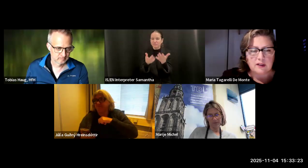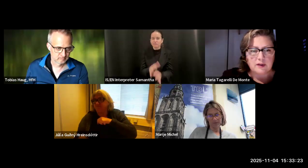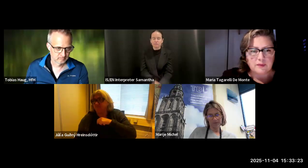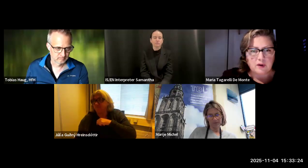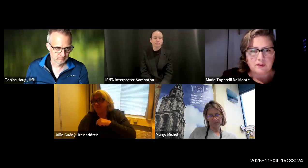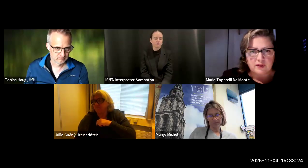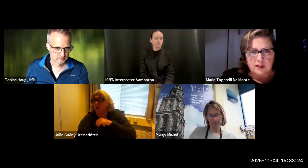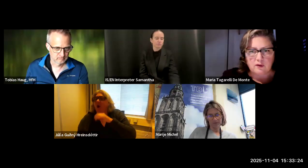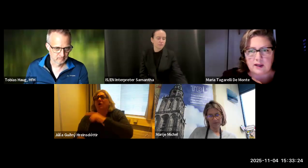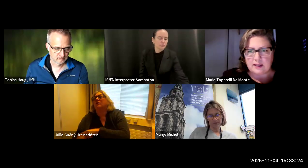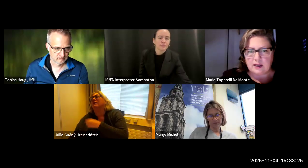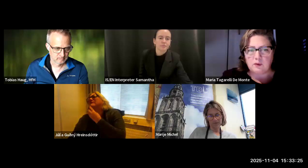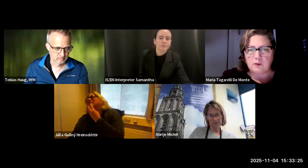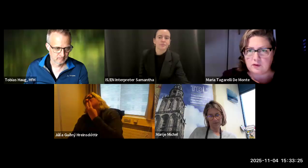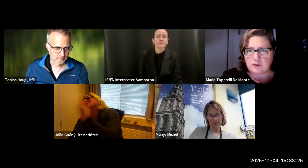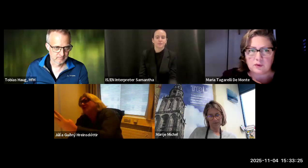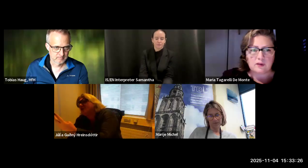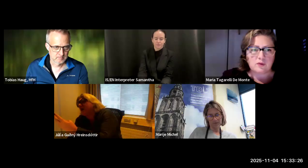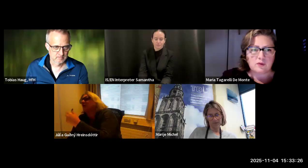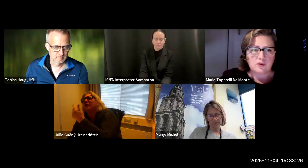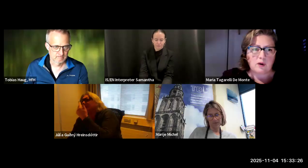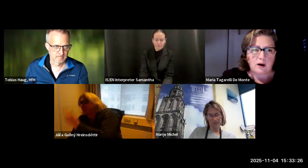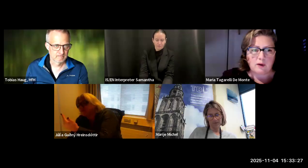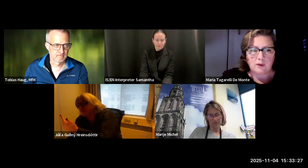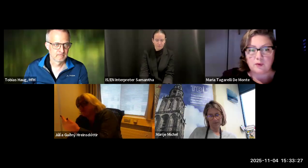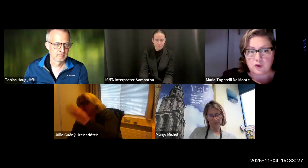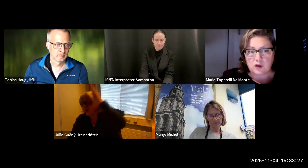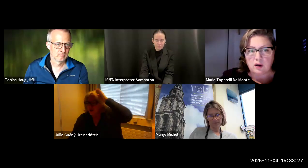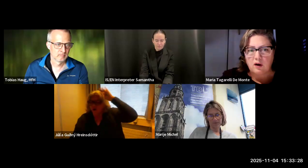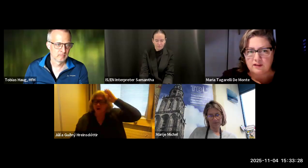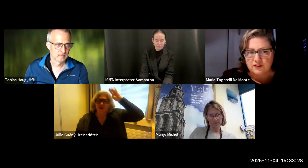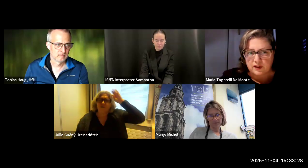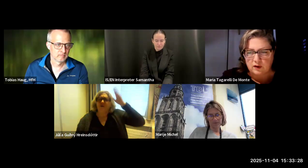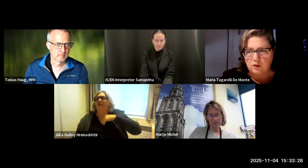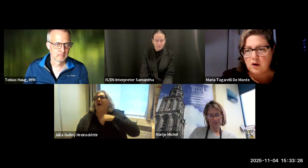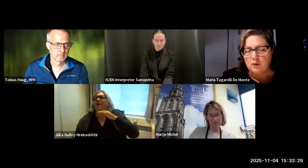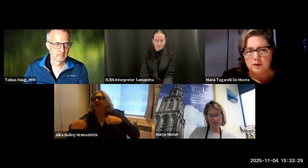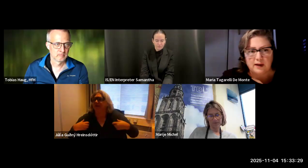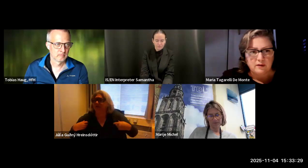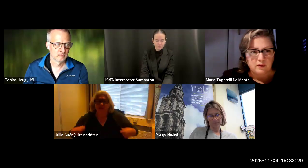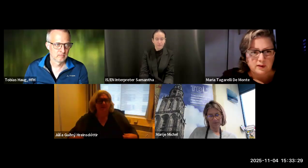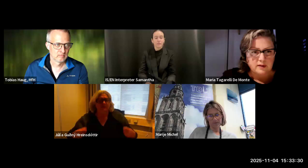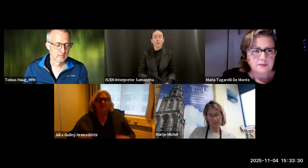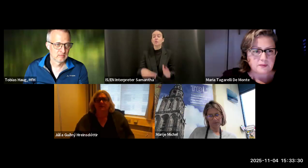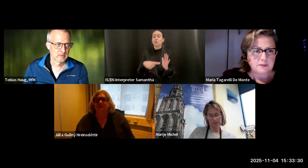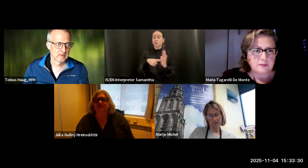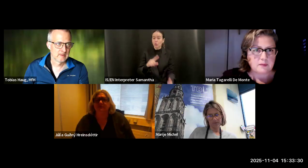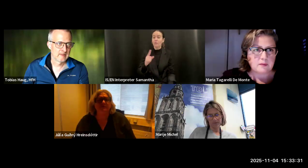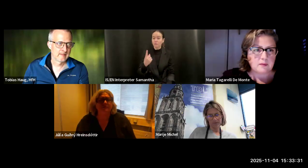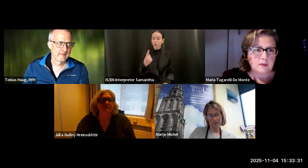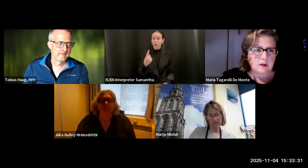of the video, and then I will return to it to show you how I would work on this video with my